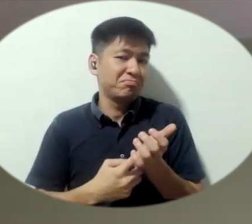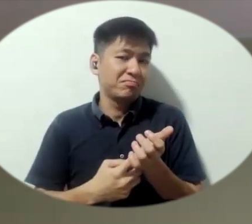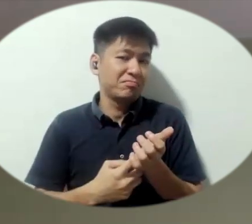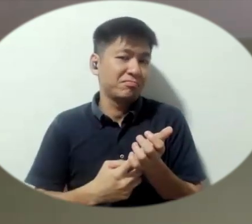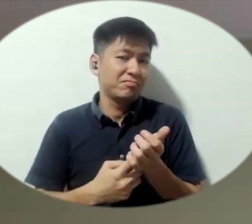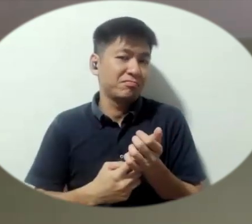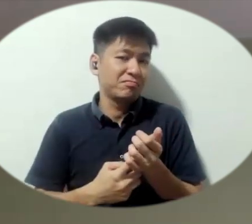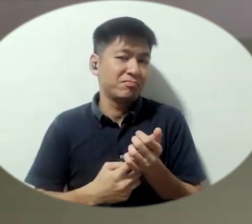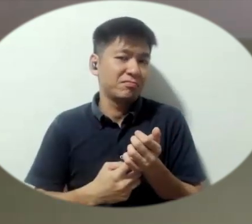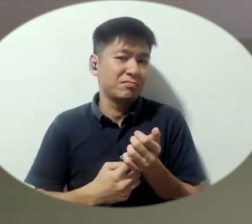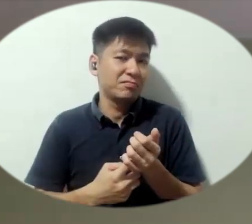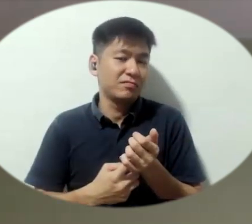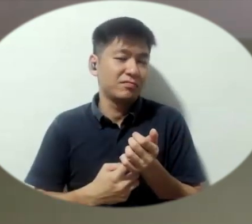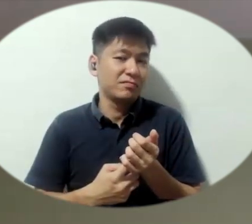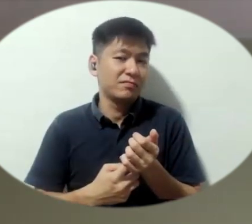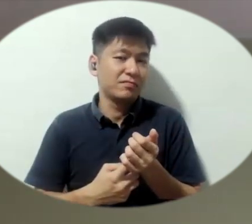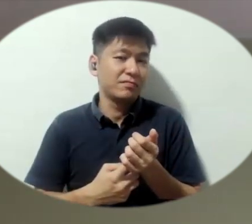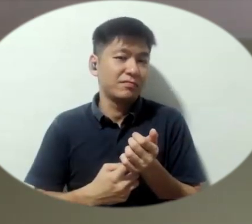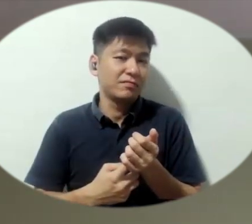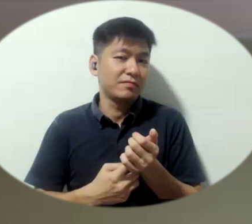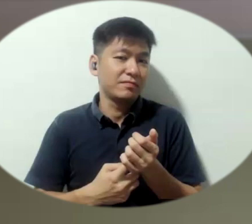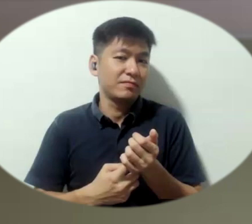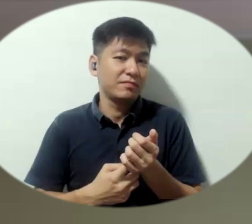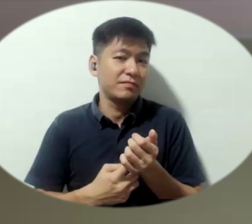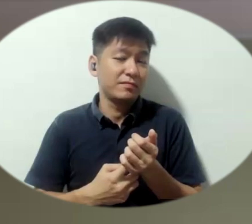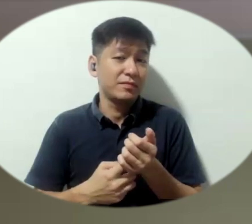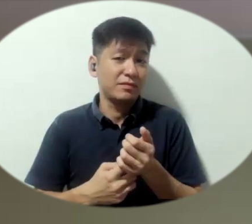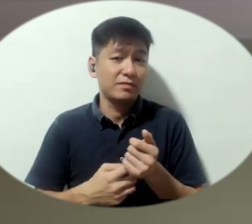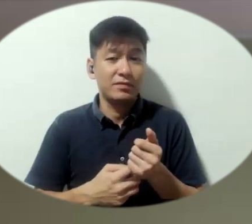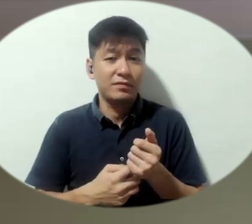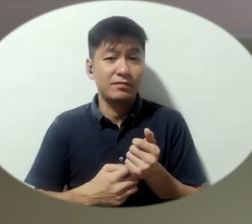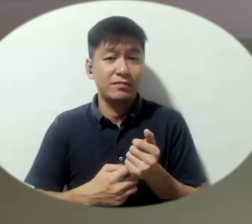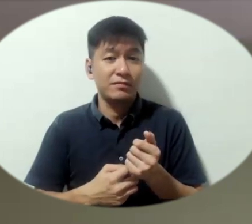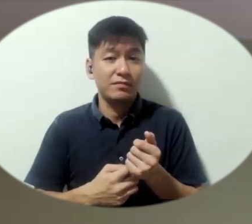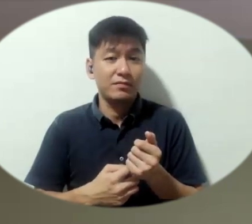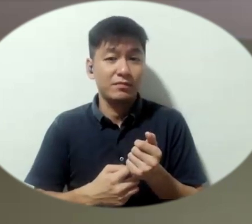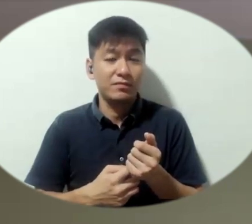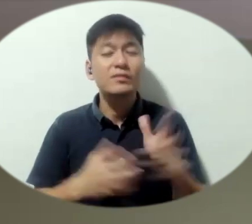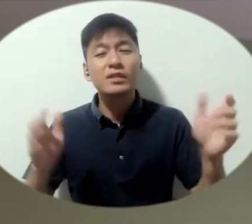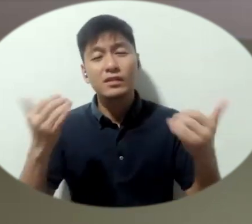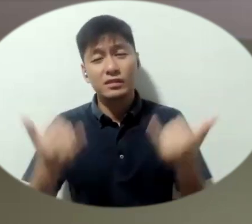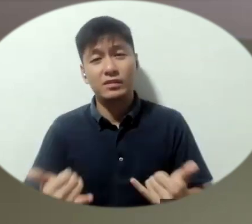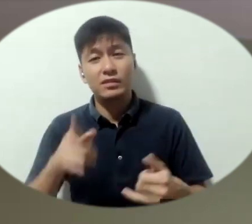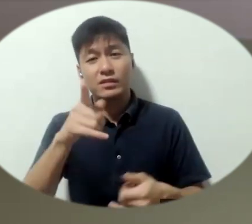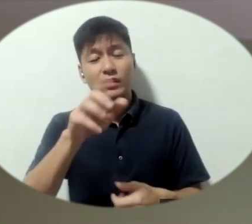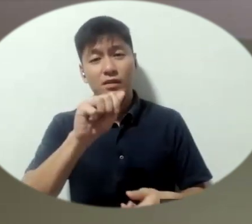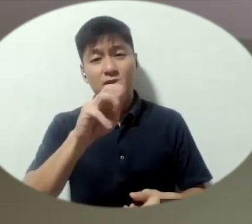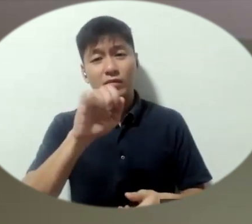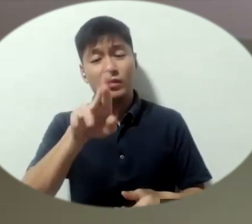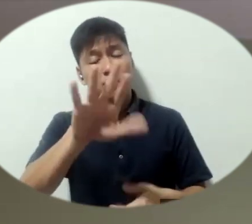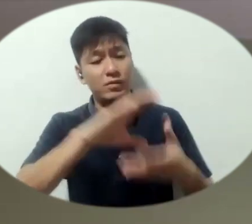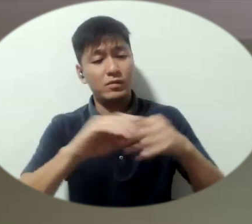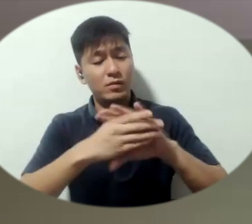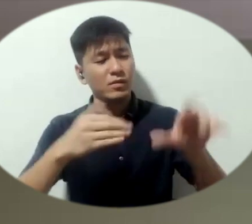us all together here. And we hear Amal's story being so much more complex, the layers of